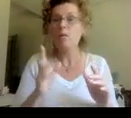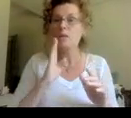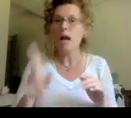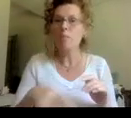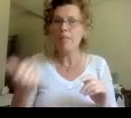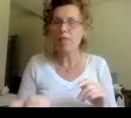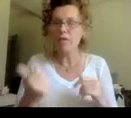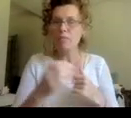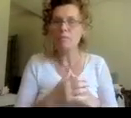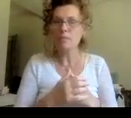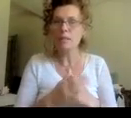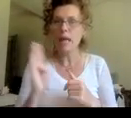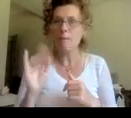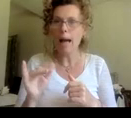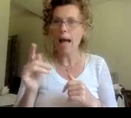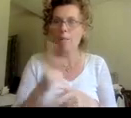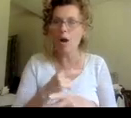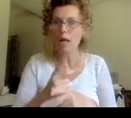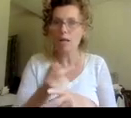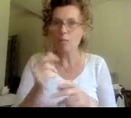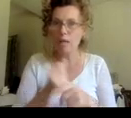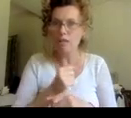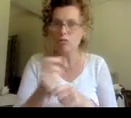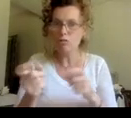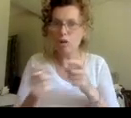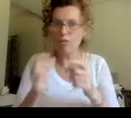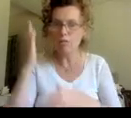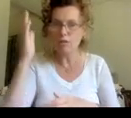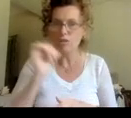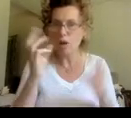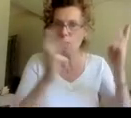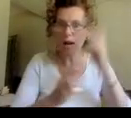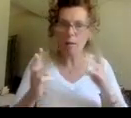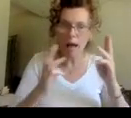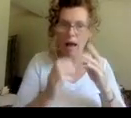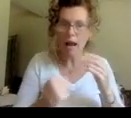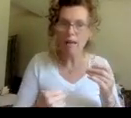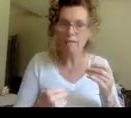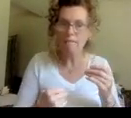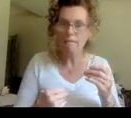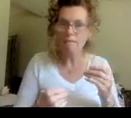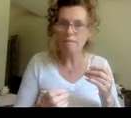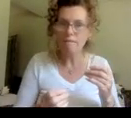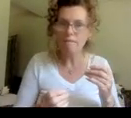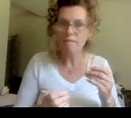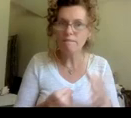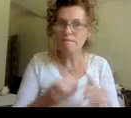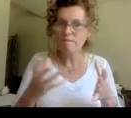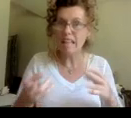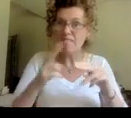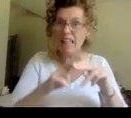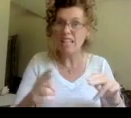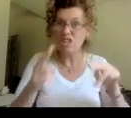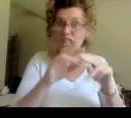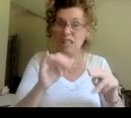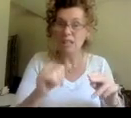the byproduct of you being in control of your future, not worrying about if inflation hits, not worrying if another pandemic hits. Like,